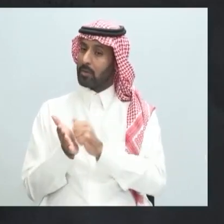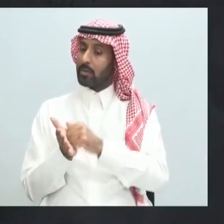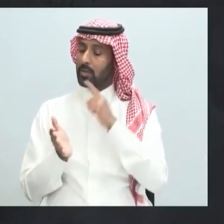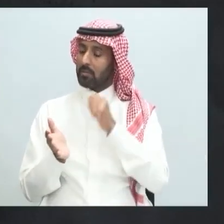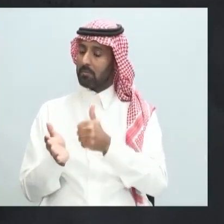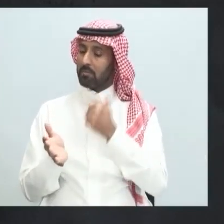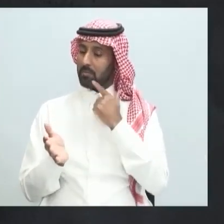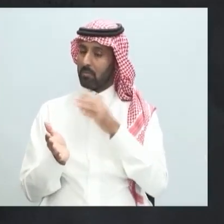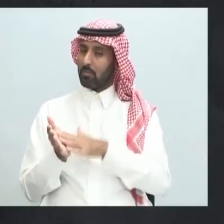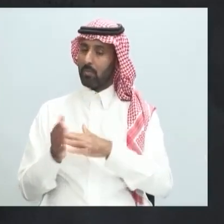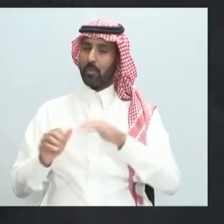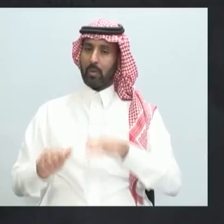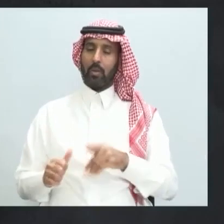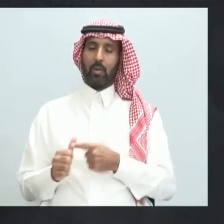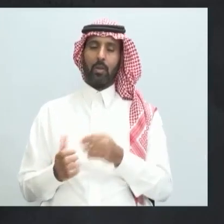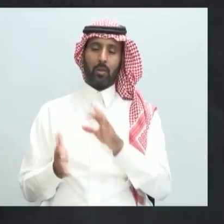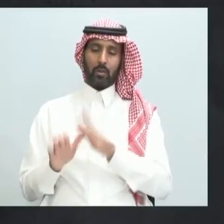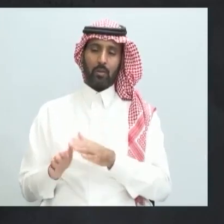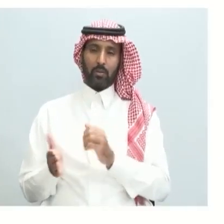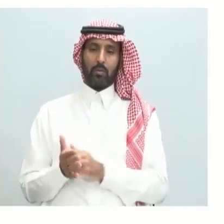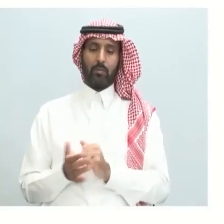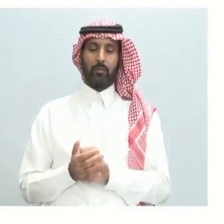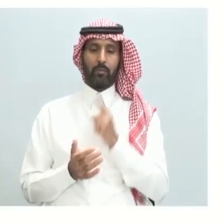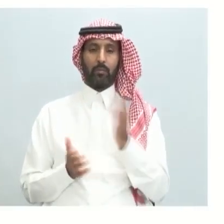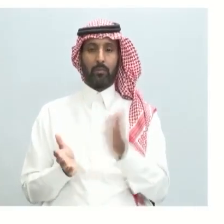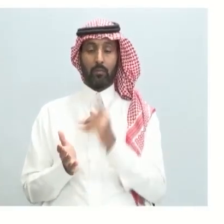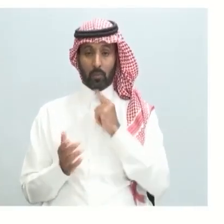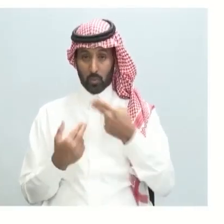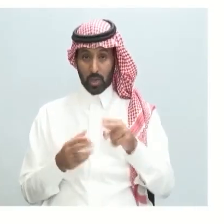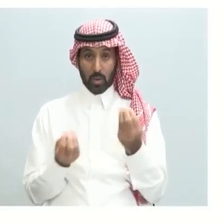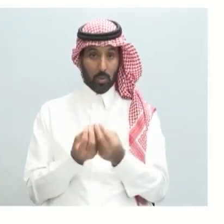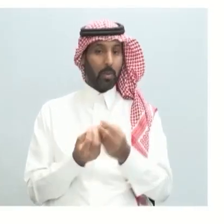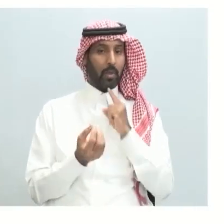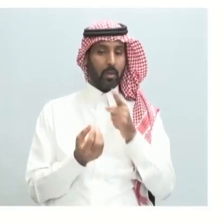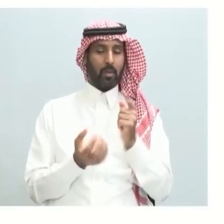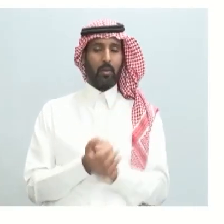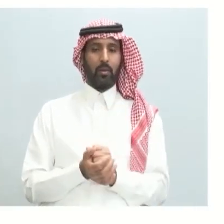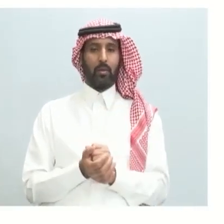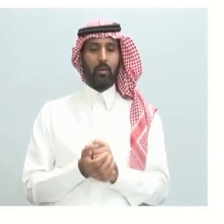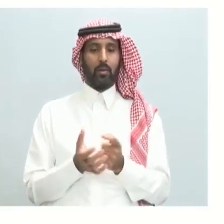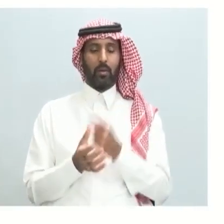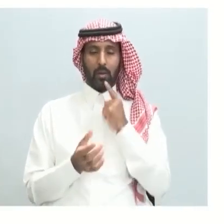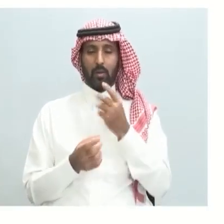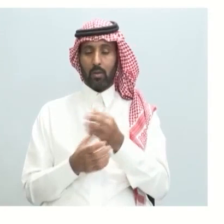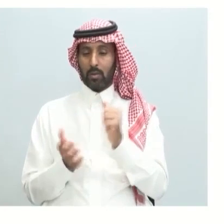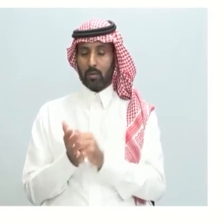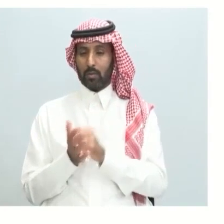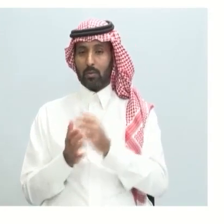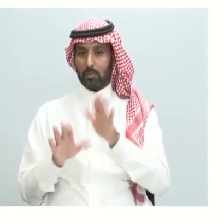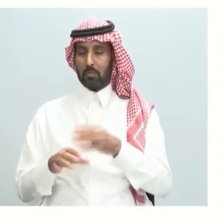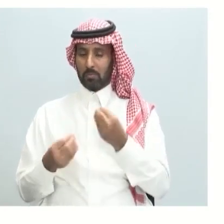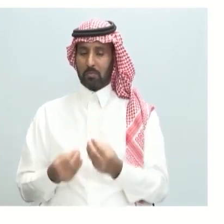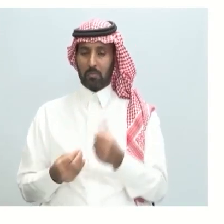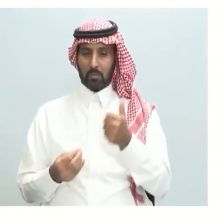Home is the comfiest place to be. I think you agree with me on this saying. Home is the